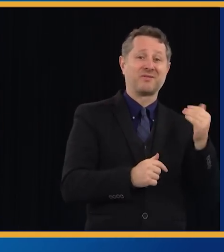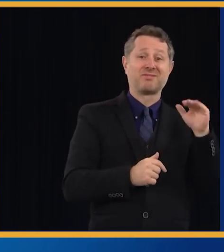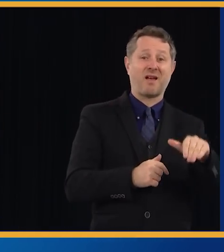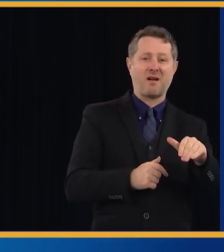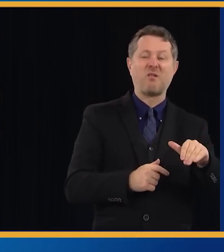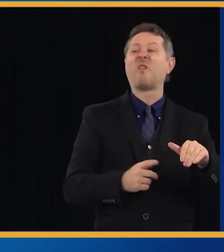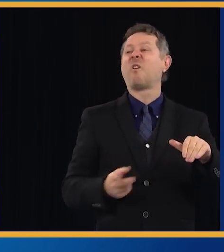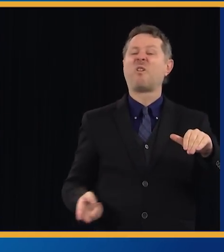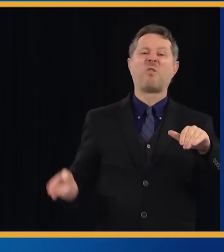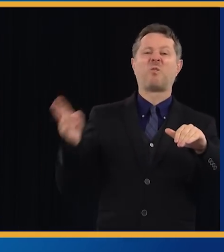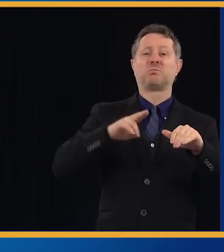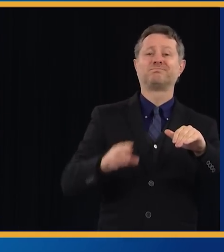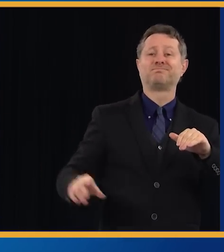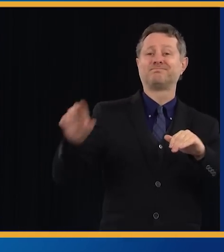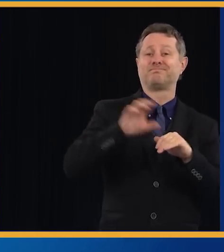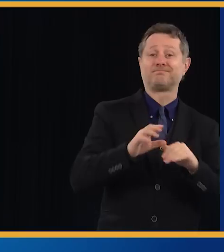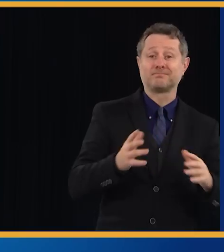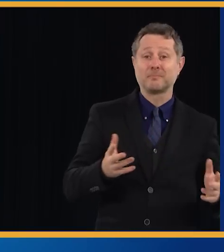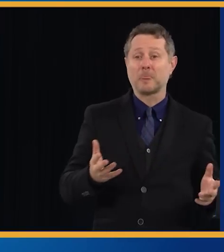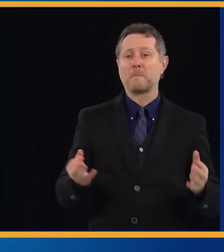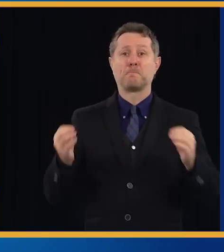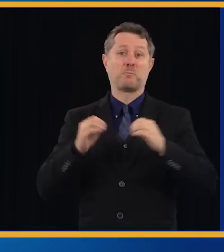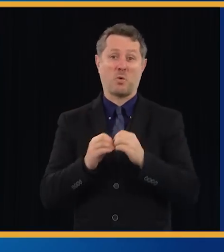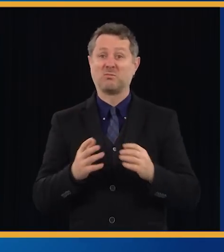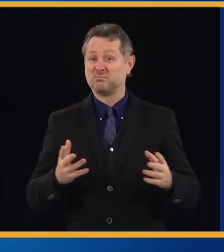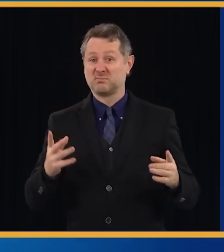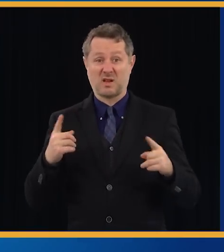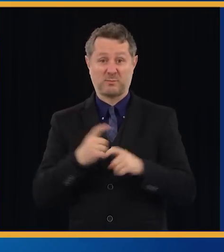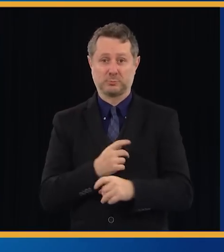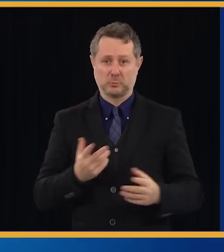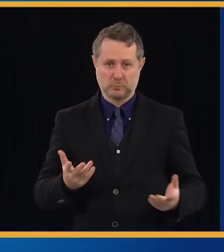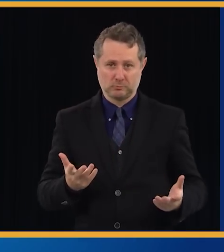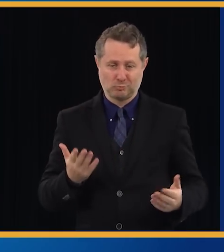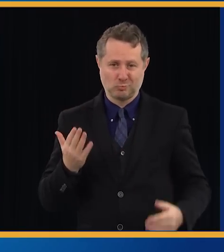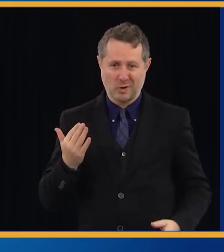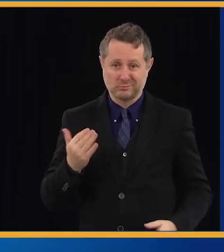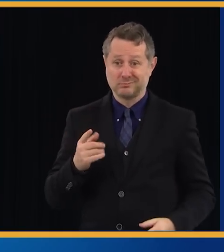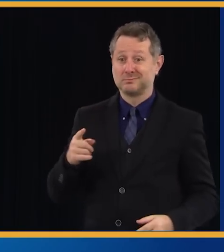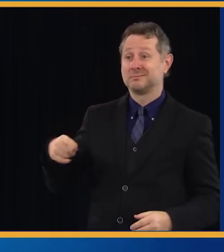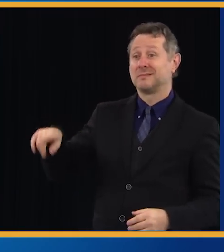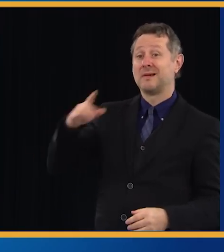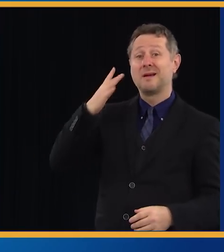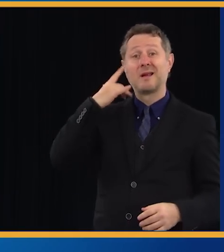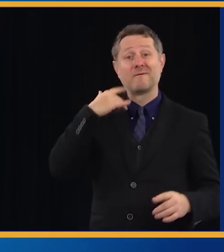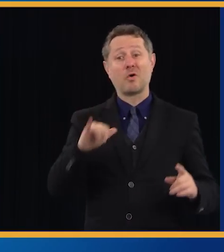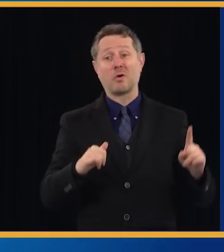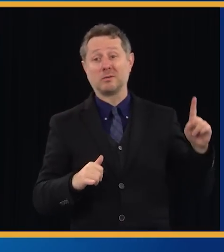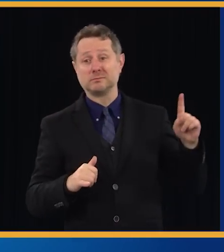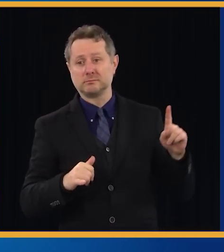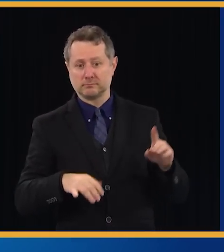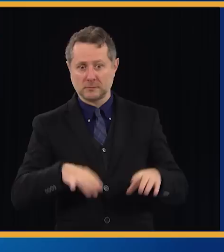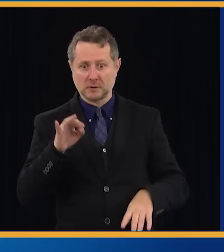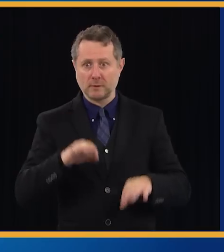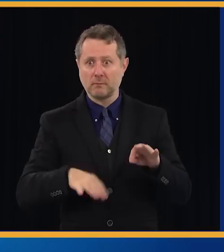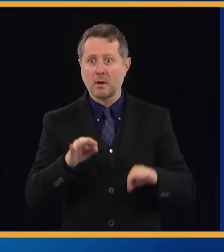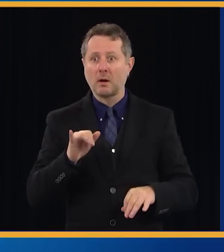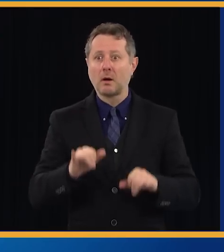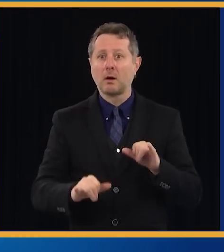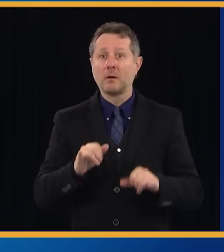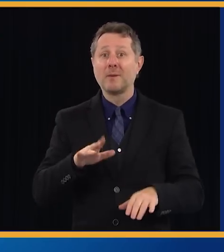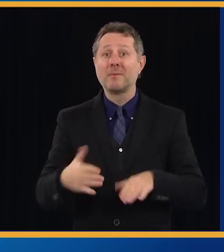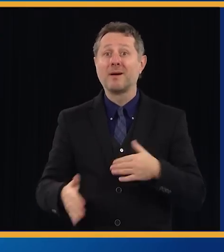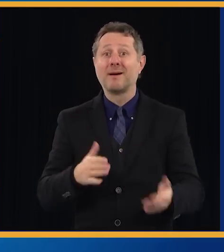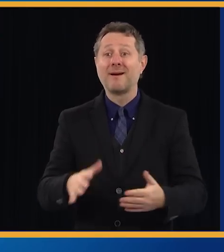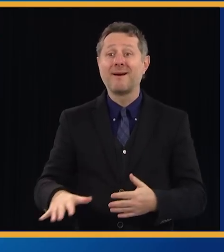It gets even more complicated because in California, they're now finding deaths that go back to